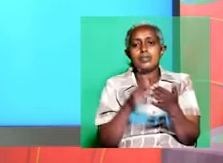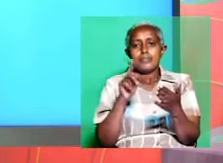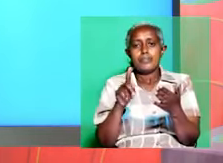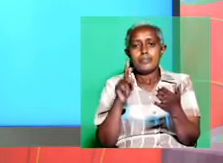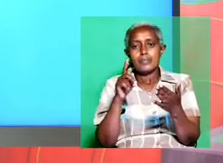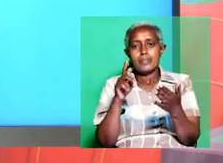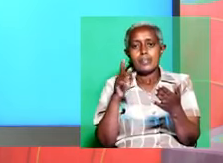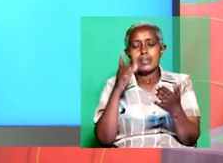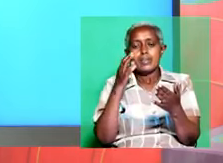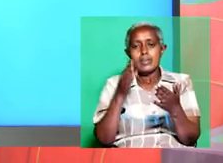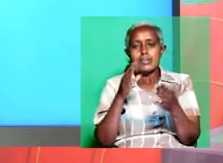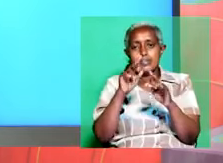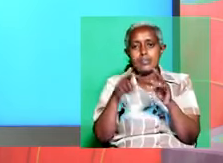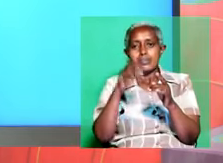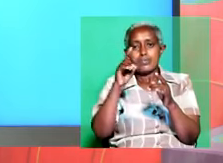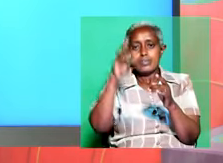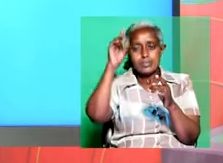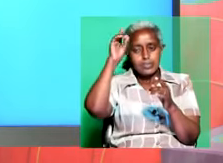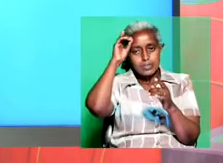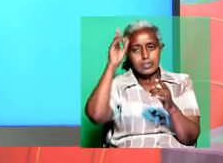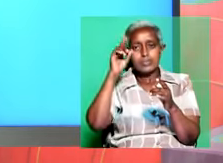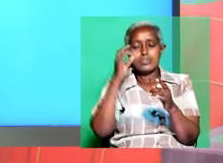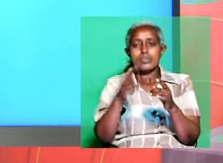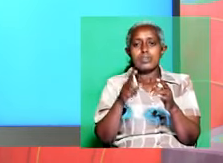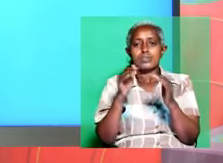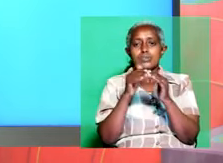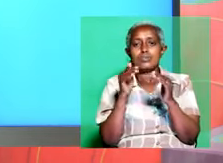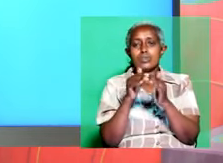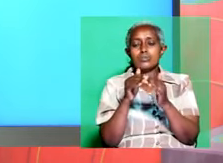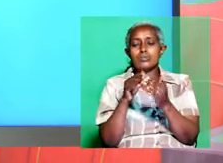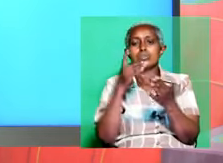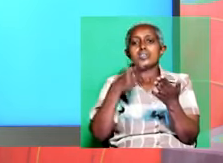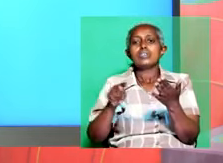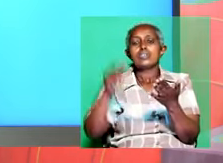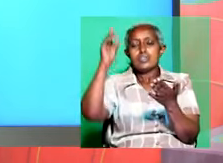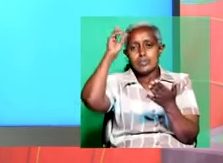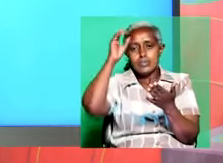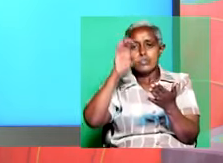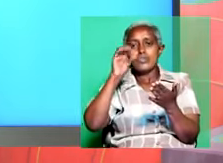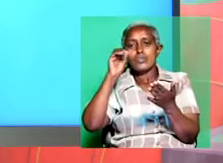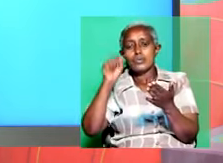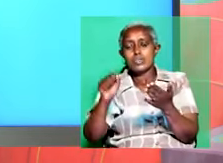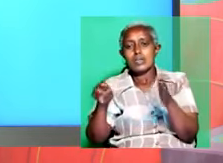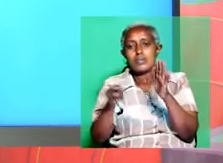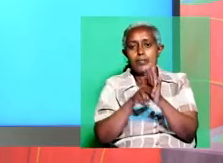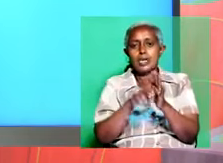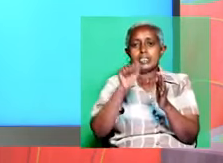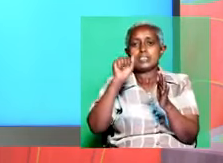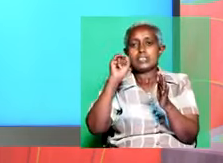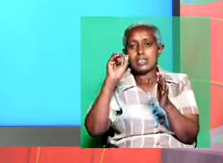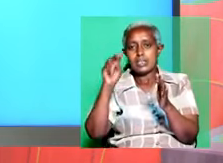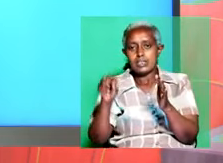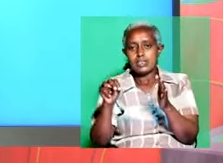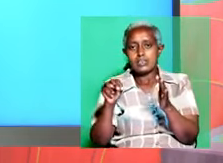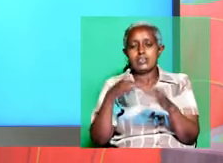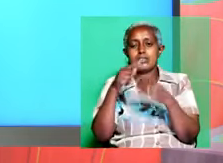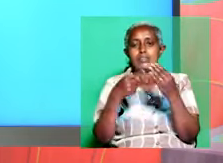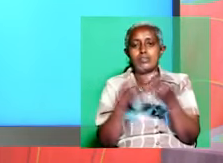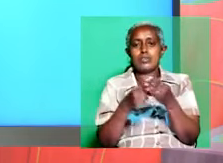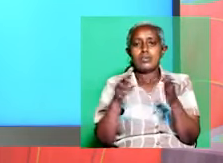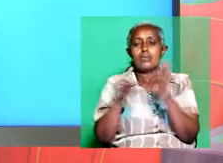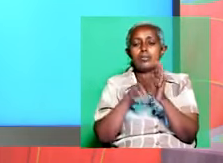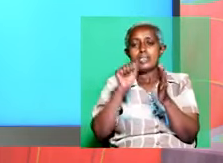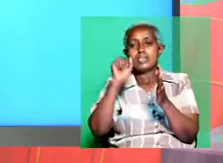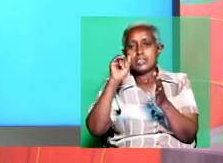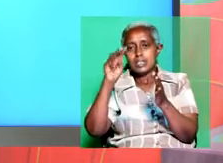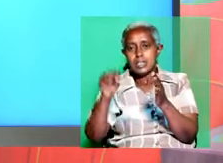one, f derivative of x equal to the derivative of cosine is it is minus sine. Therefore minus